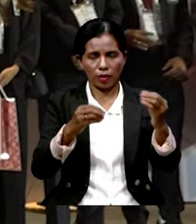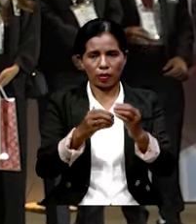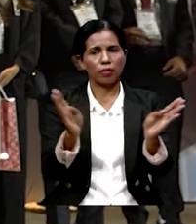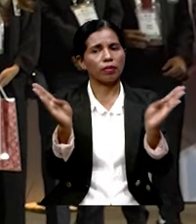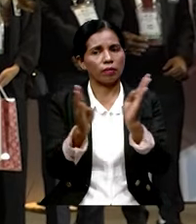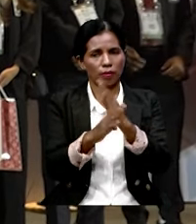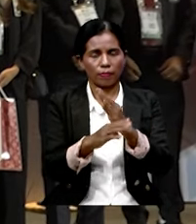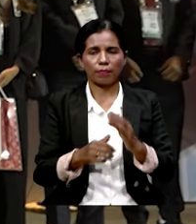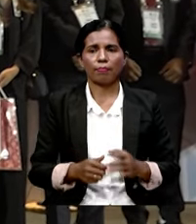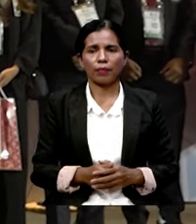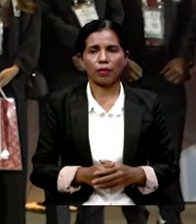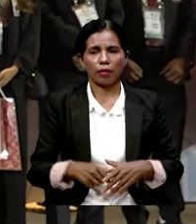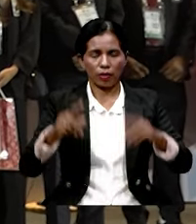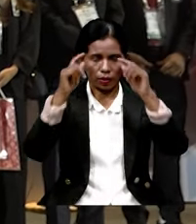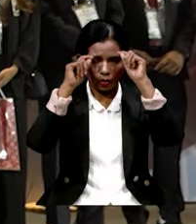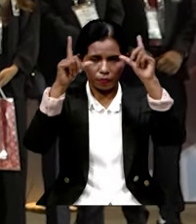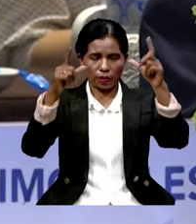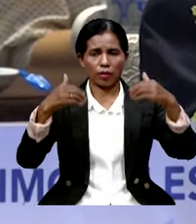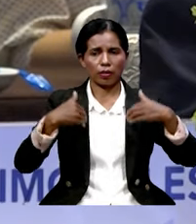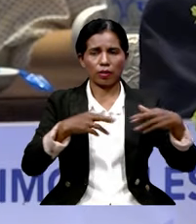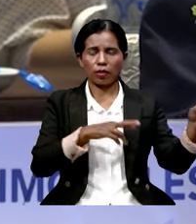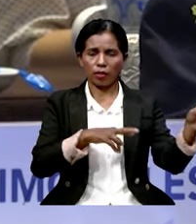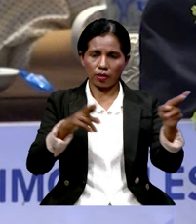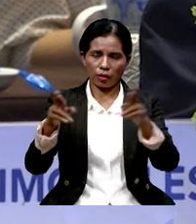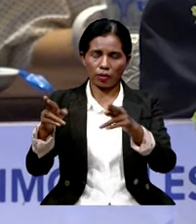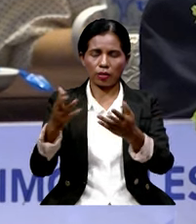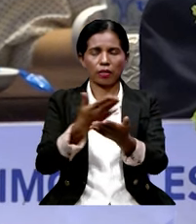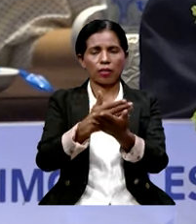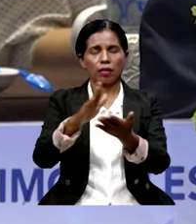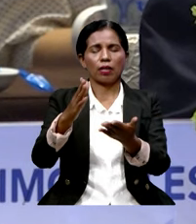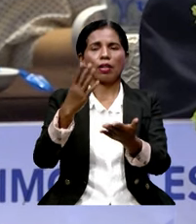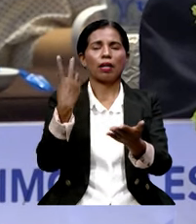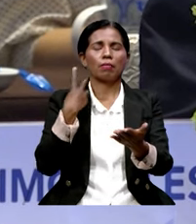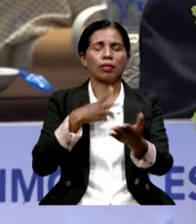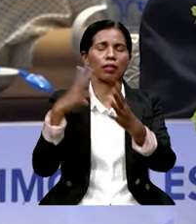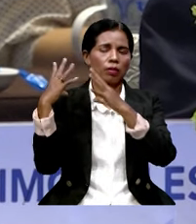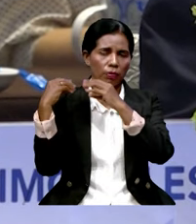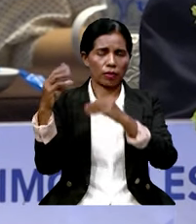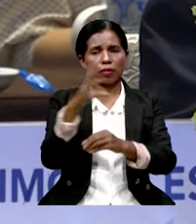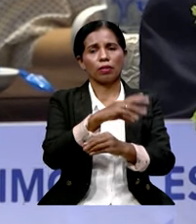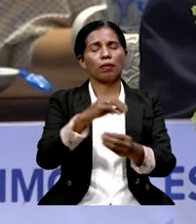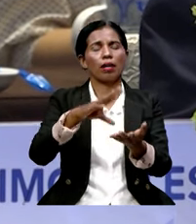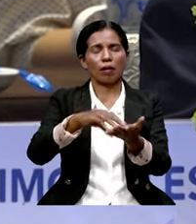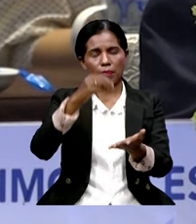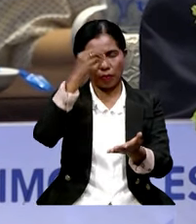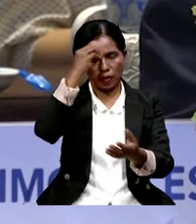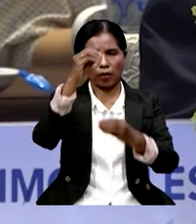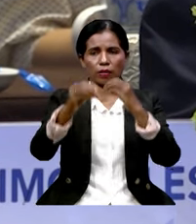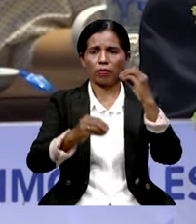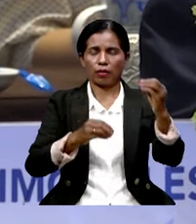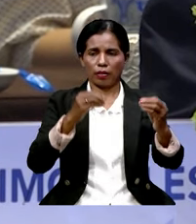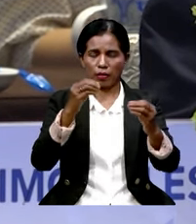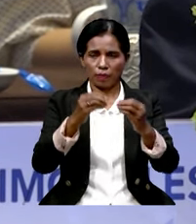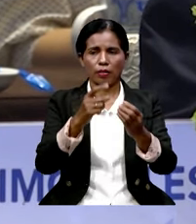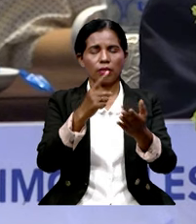transparency. Timor-Leste is ready to share our experience and learn from best practice and